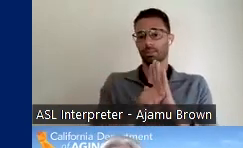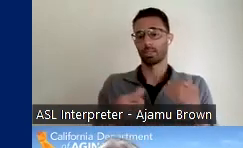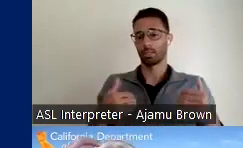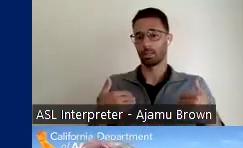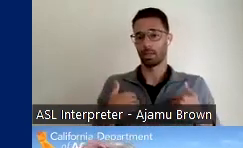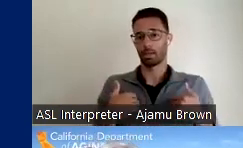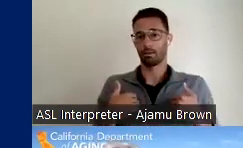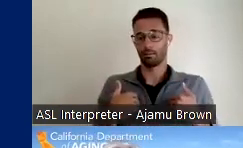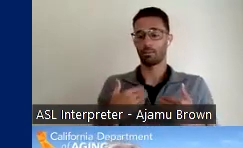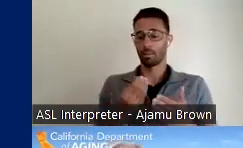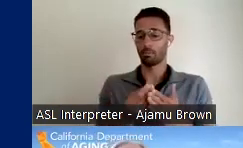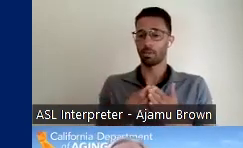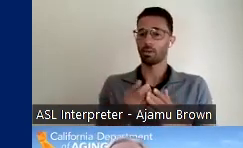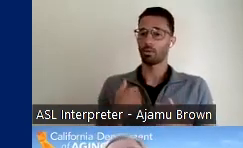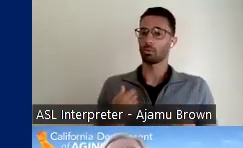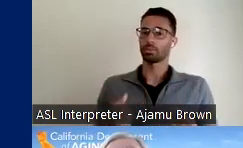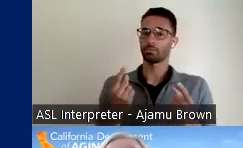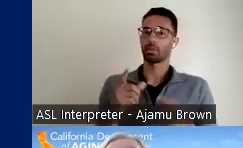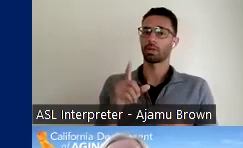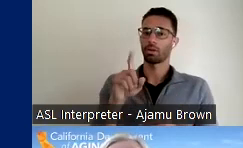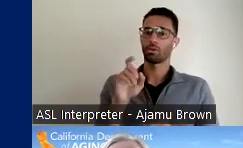$114 billion a year on